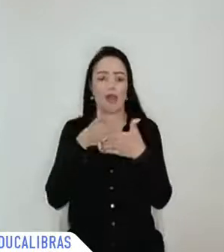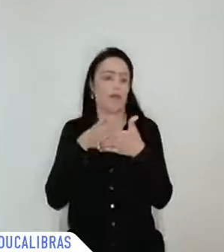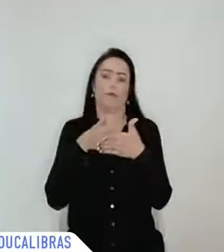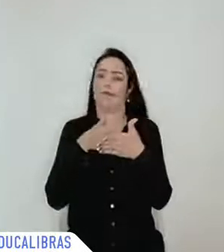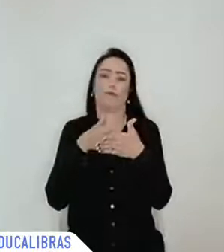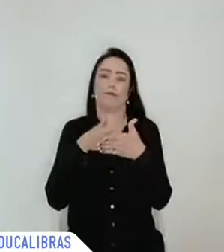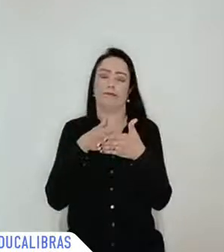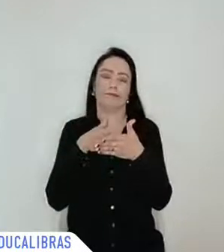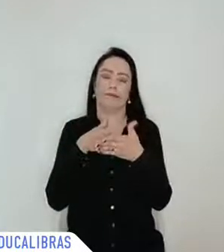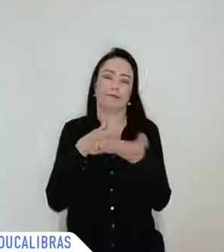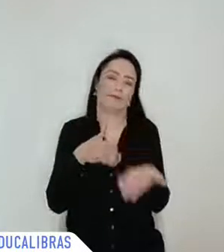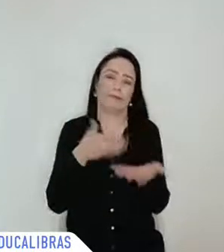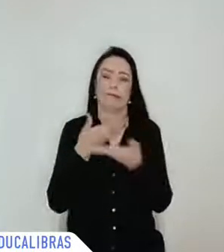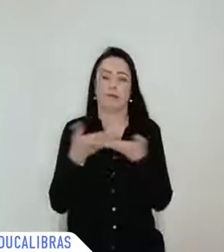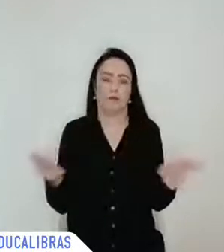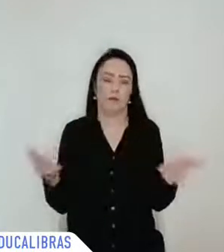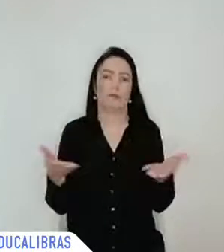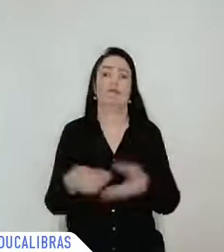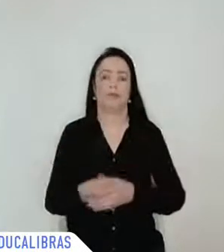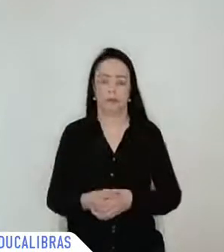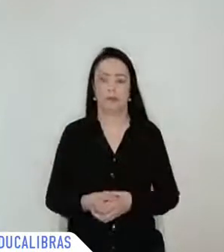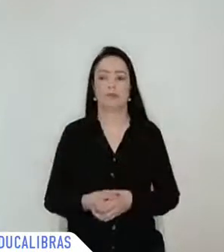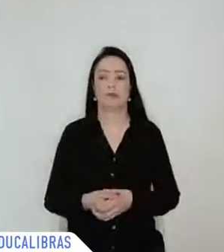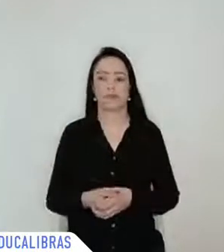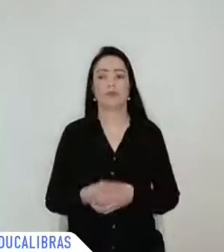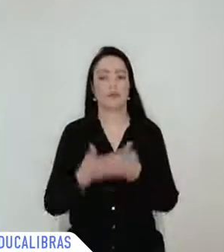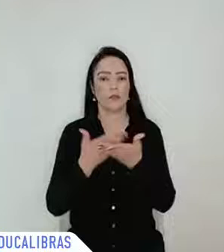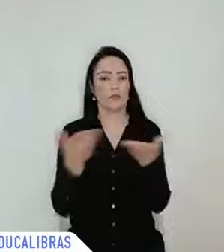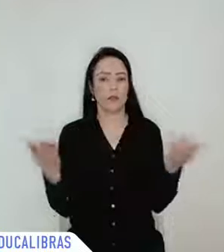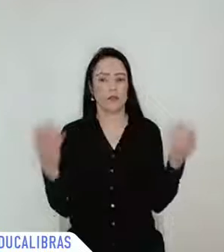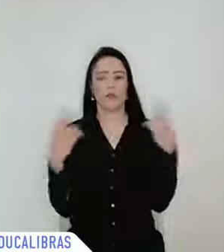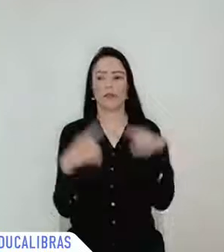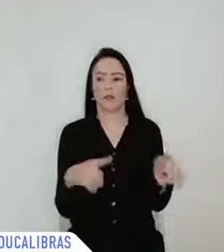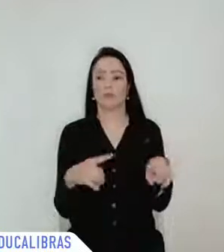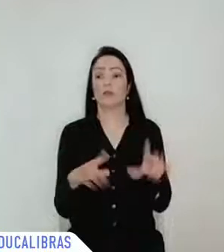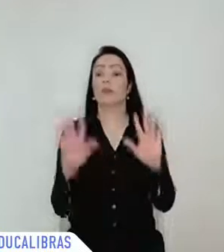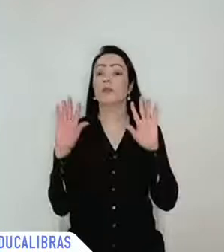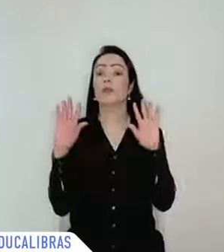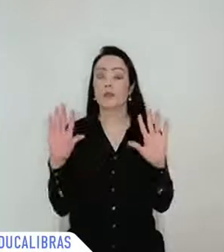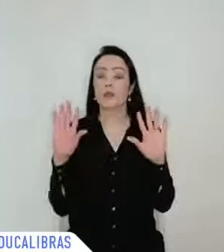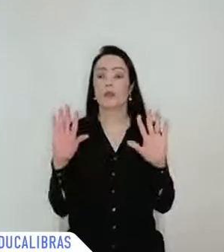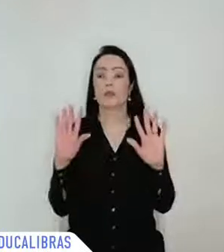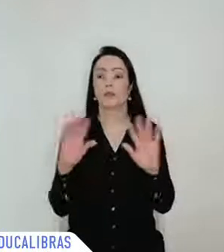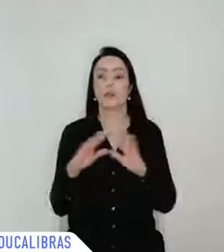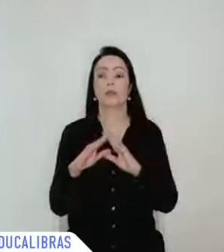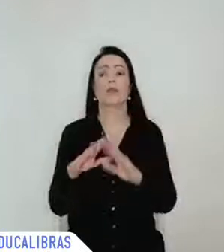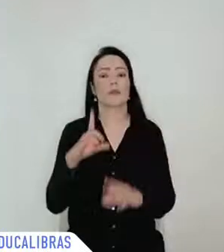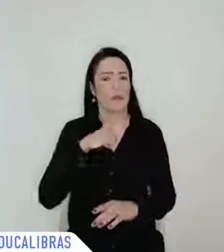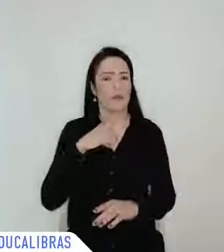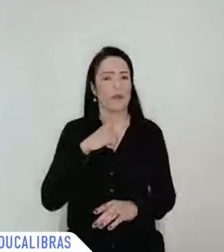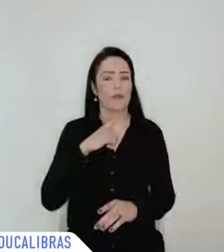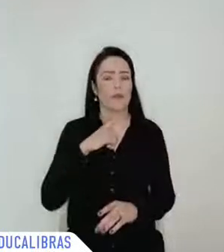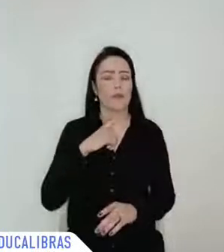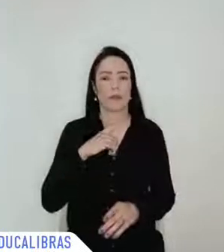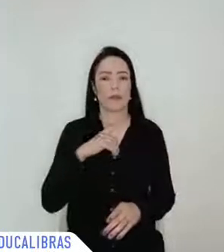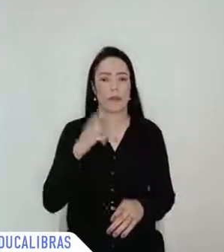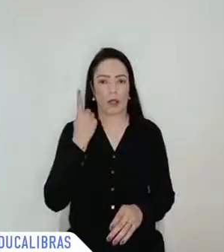Not all these attacks were able to, or could be